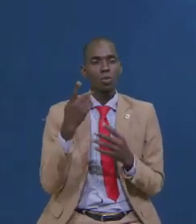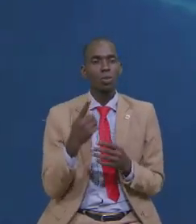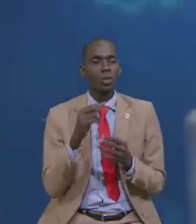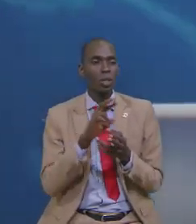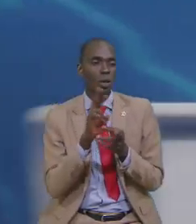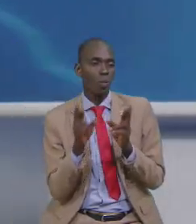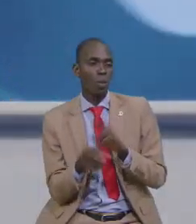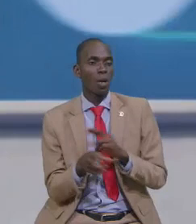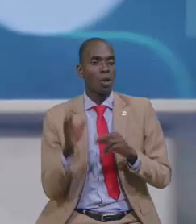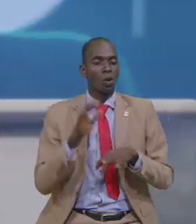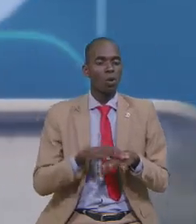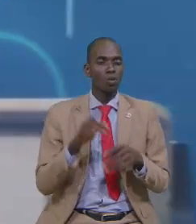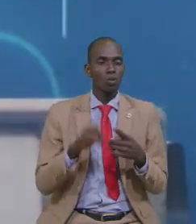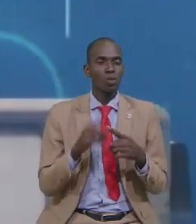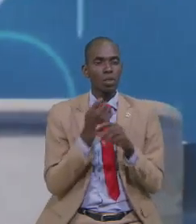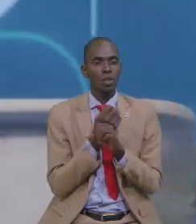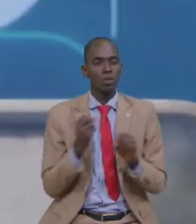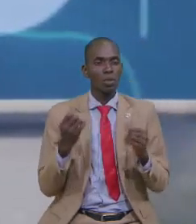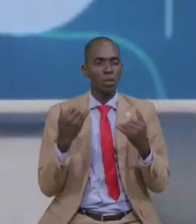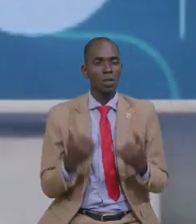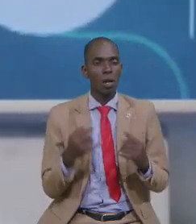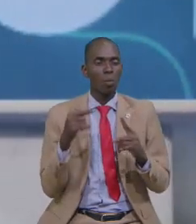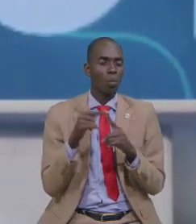unto salvation. Come to point number